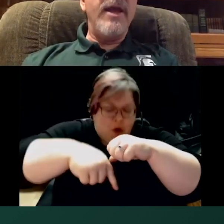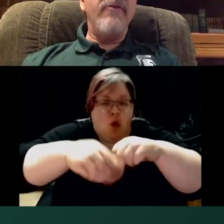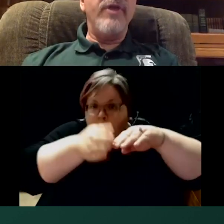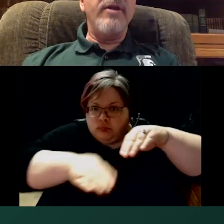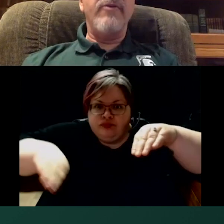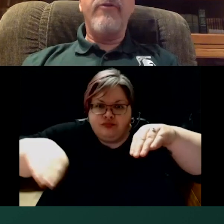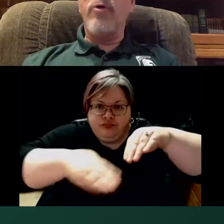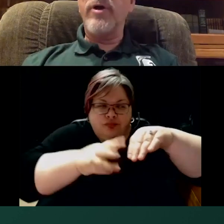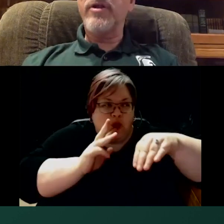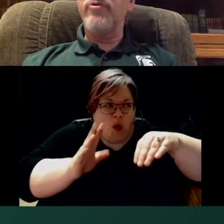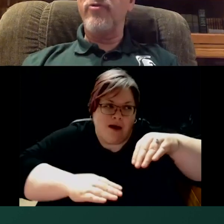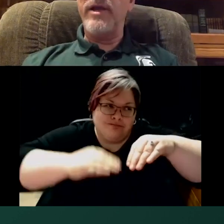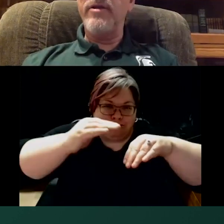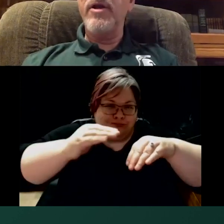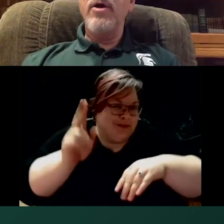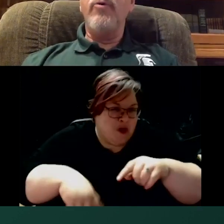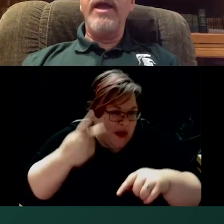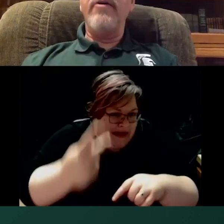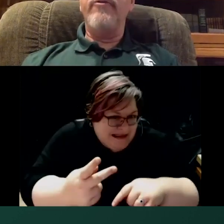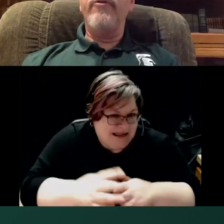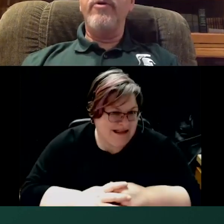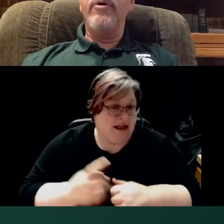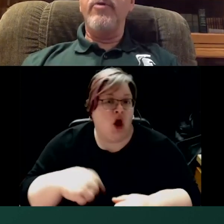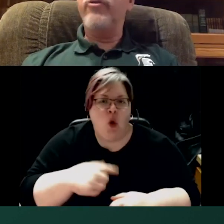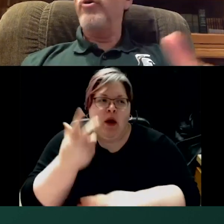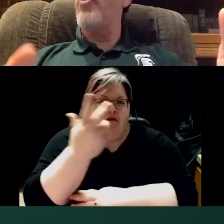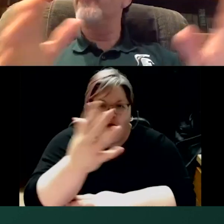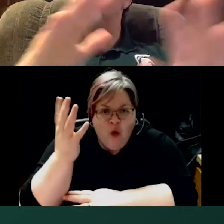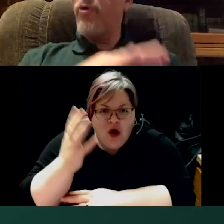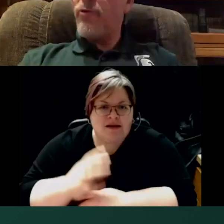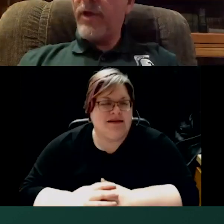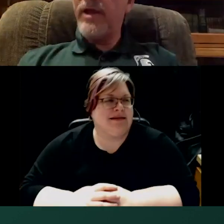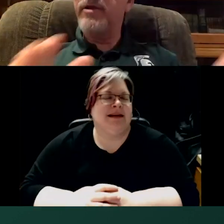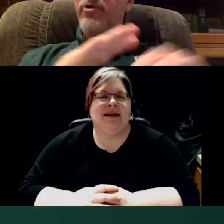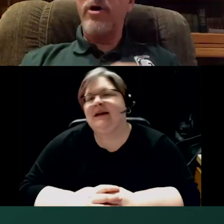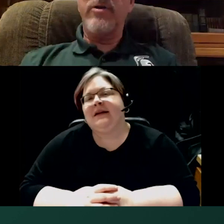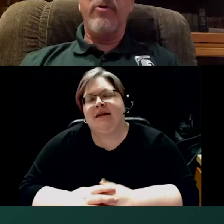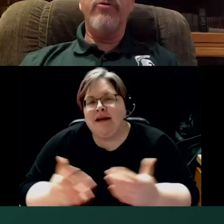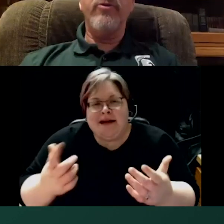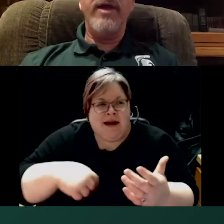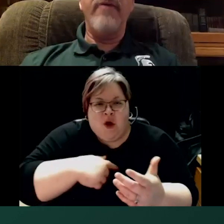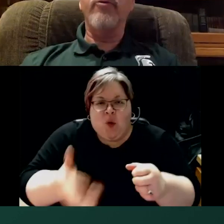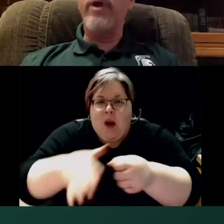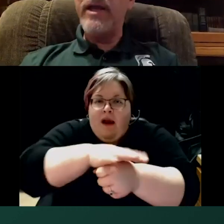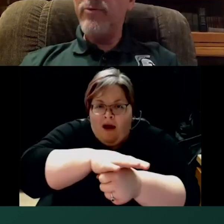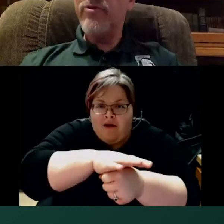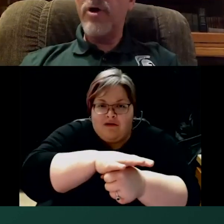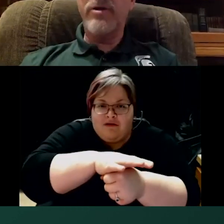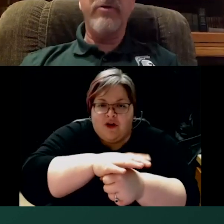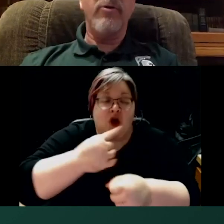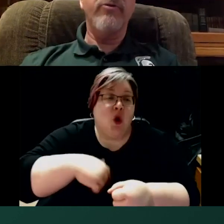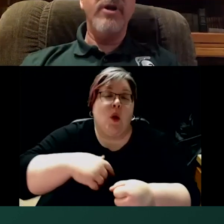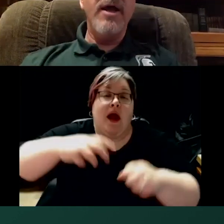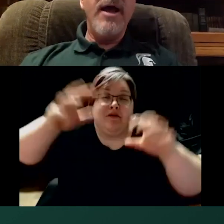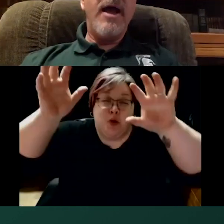We have things like forests and trees. We have which overgrow things and cause erosion. We have rain, which